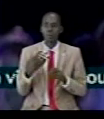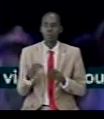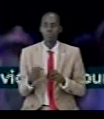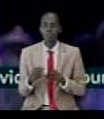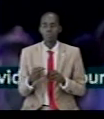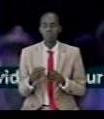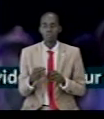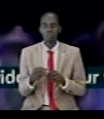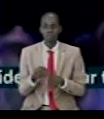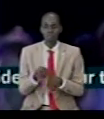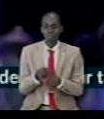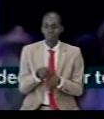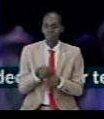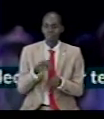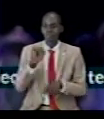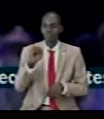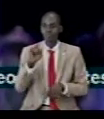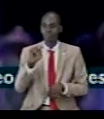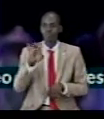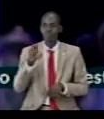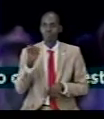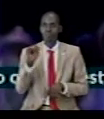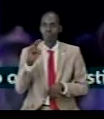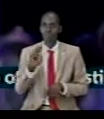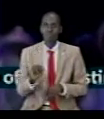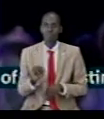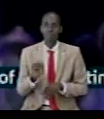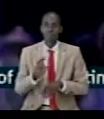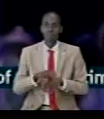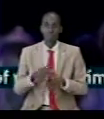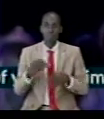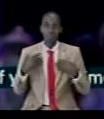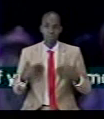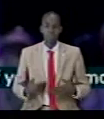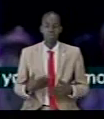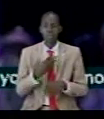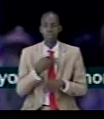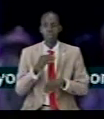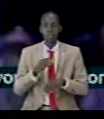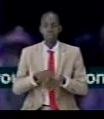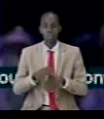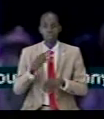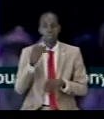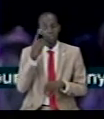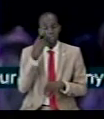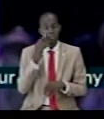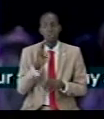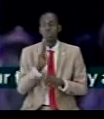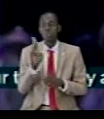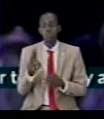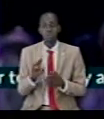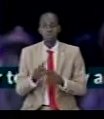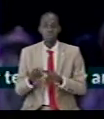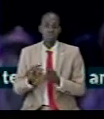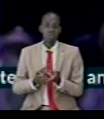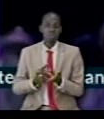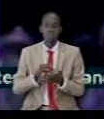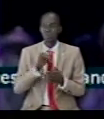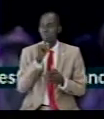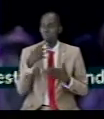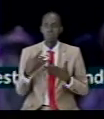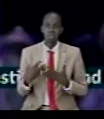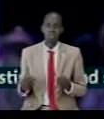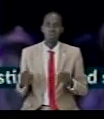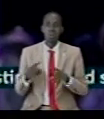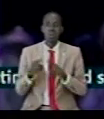skin. I used drugs. It did not go. But after the man